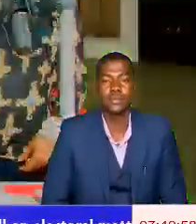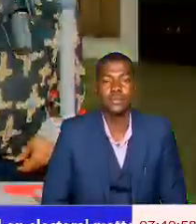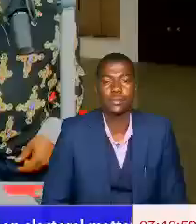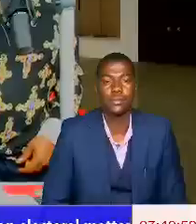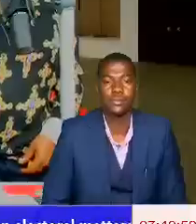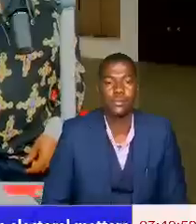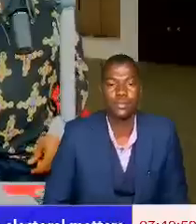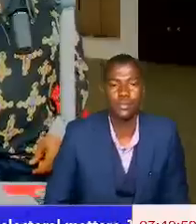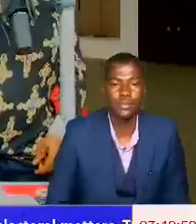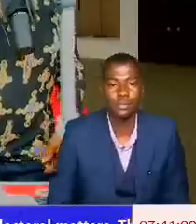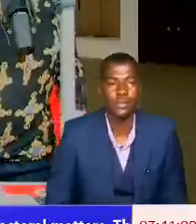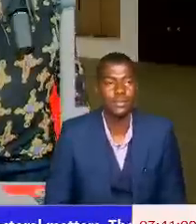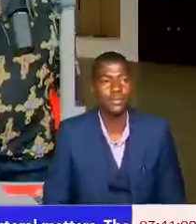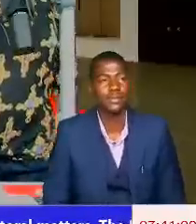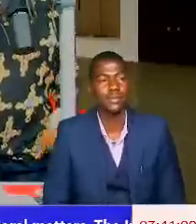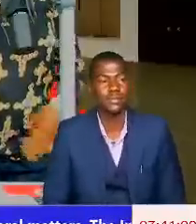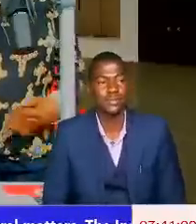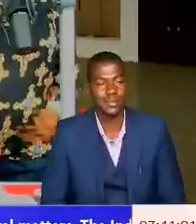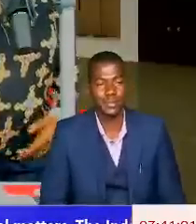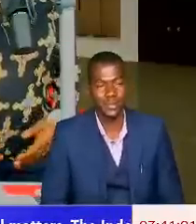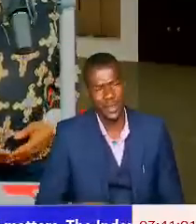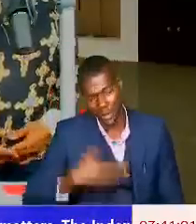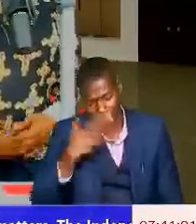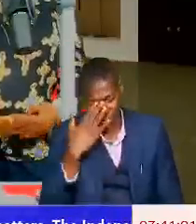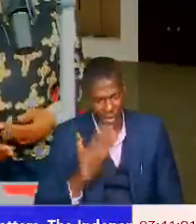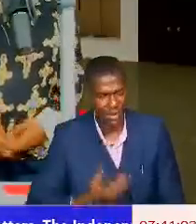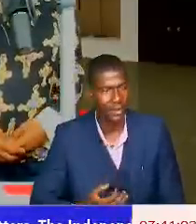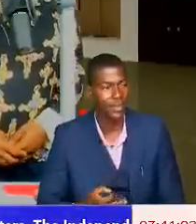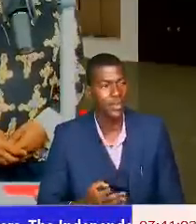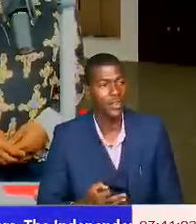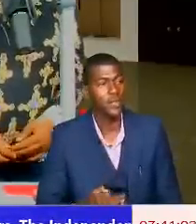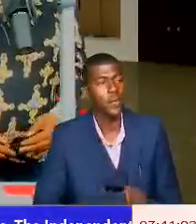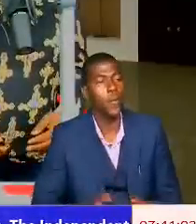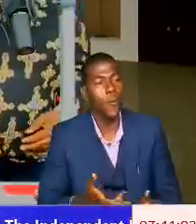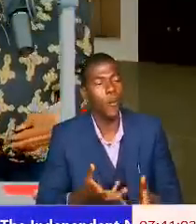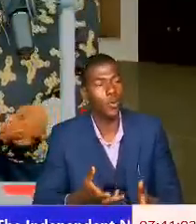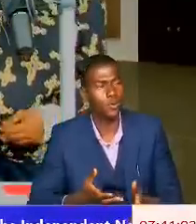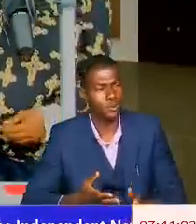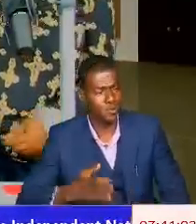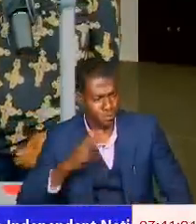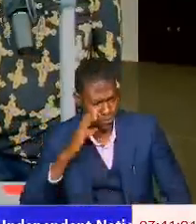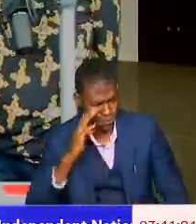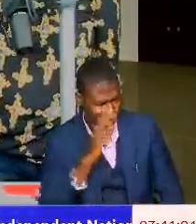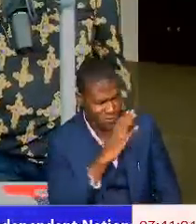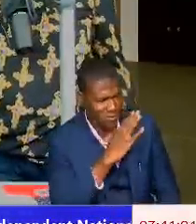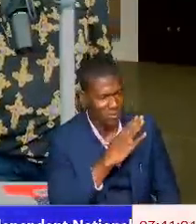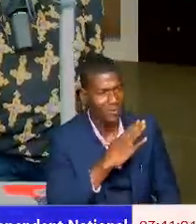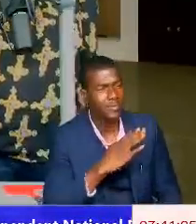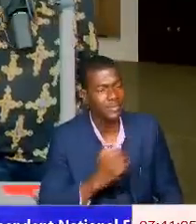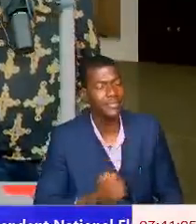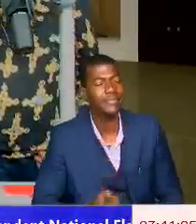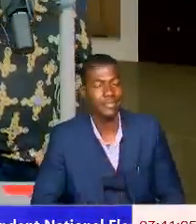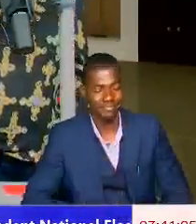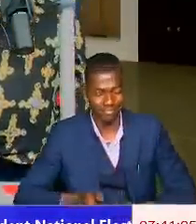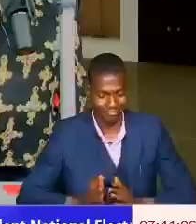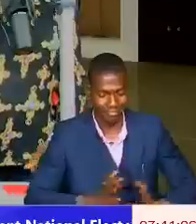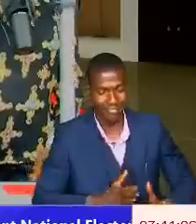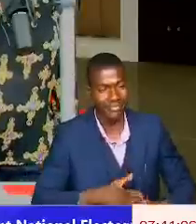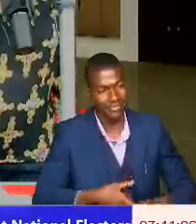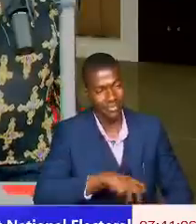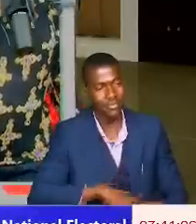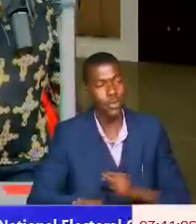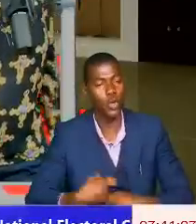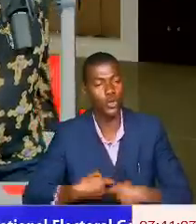You know, so if you won't do that, you go to rehearsal. So I don't practice since. My lip don't tick, my gang leader. Lazy